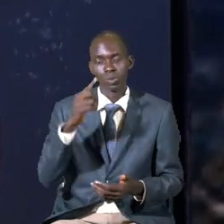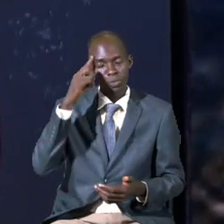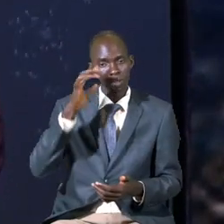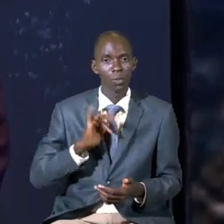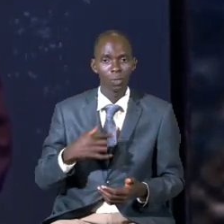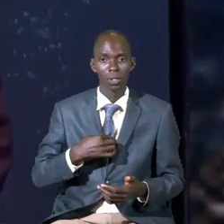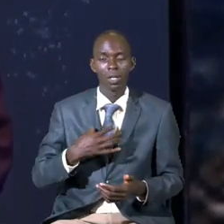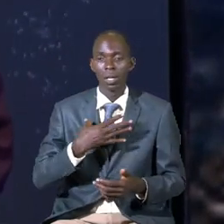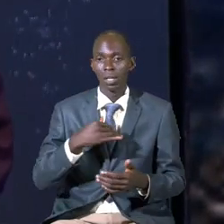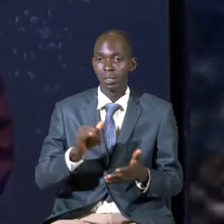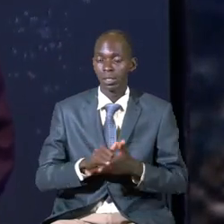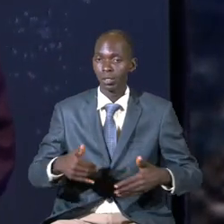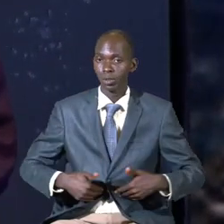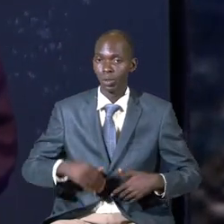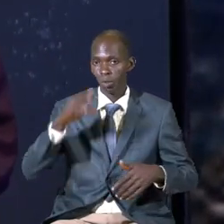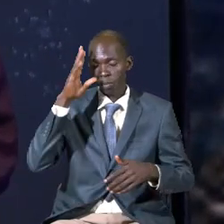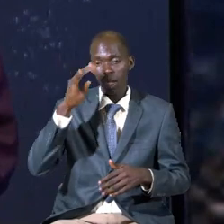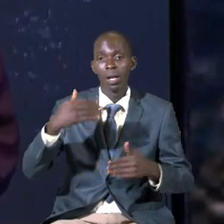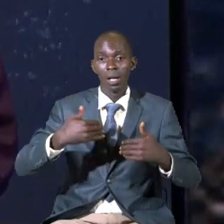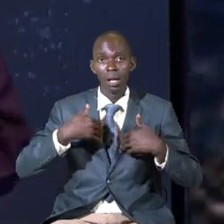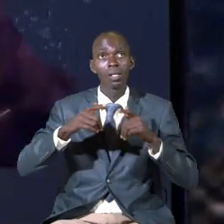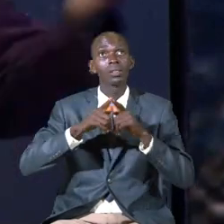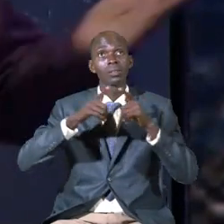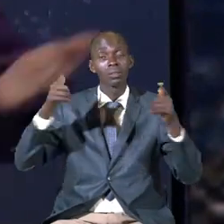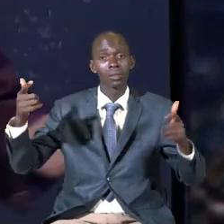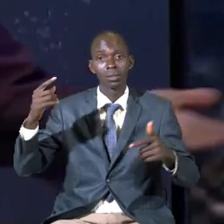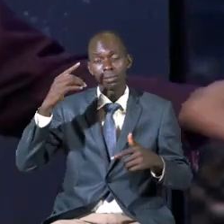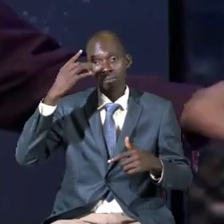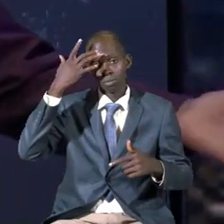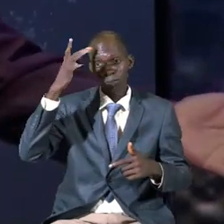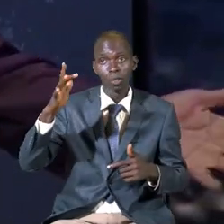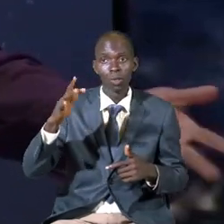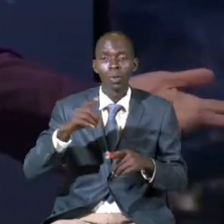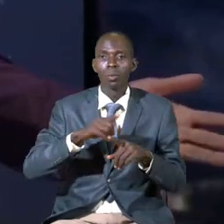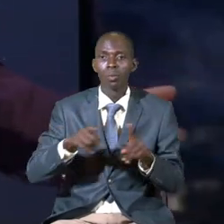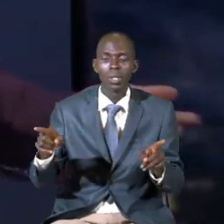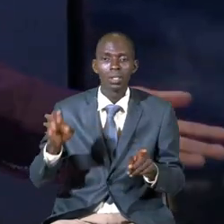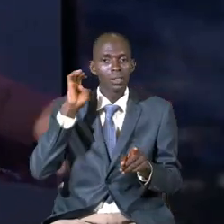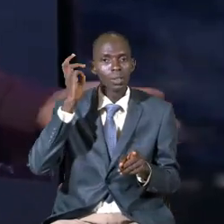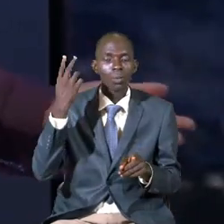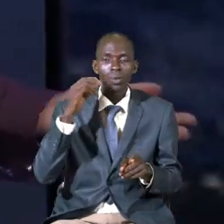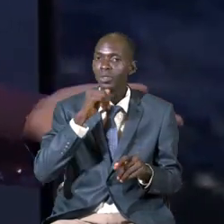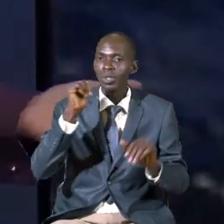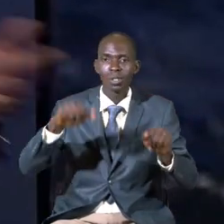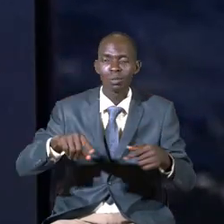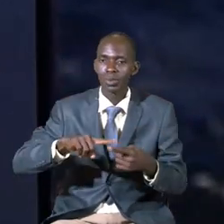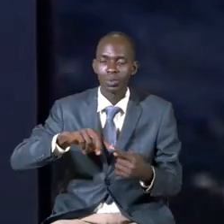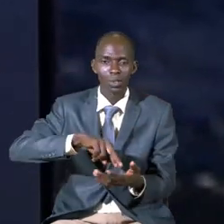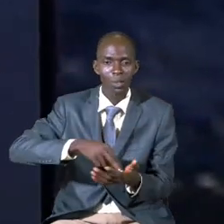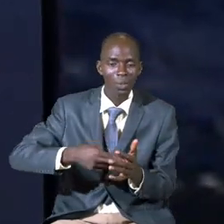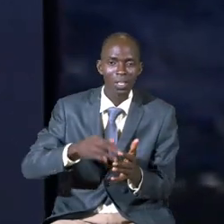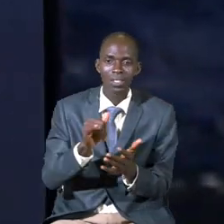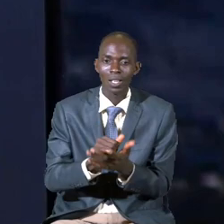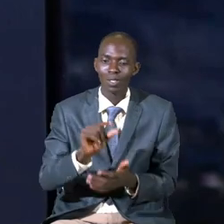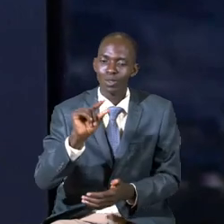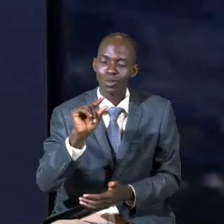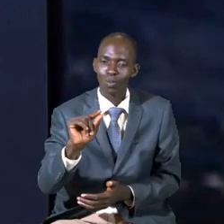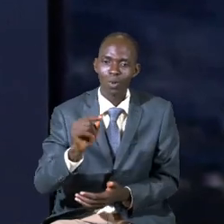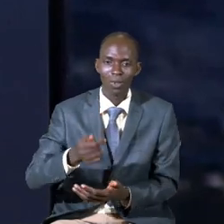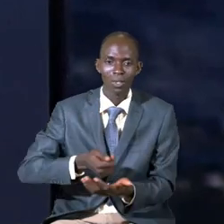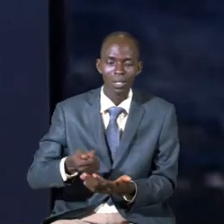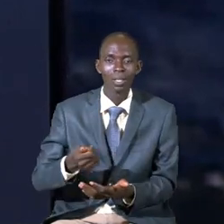even though he had distinction he had lunch but was not able to repair that a small thing and put all the